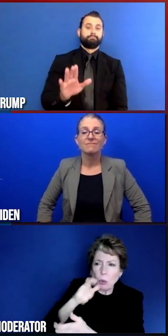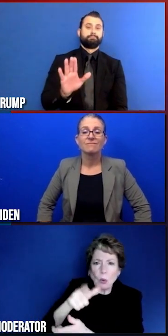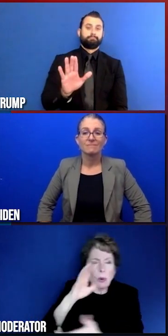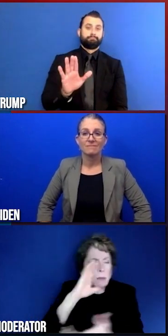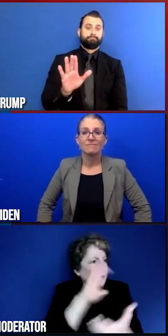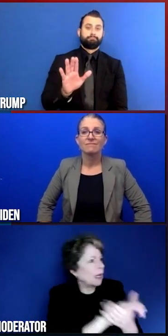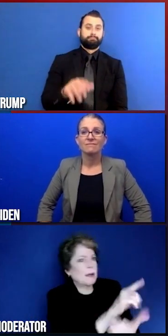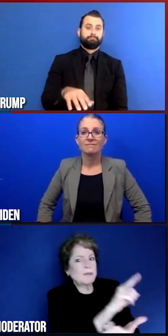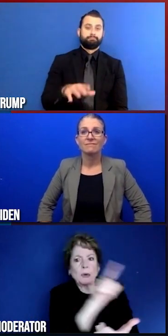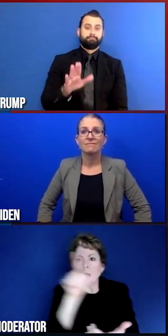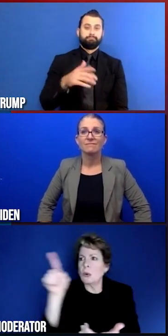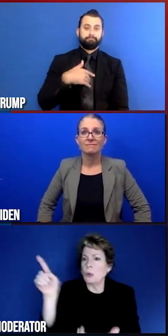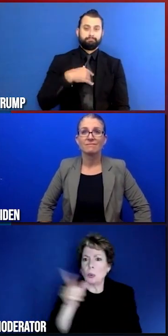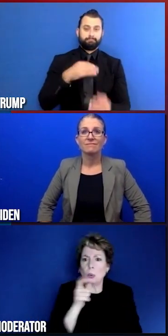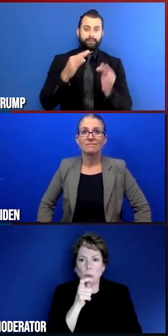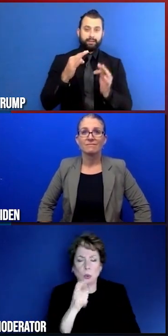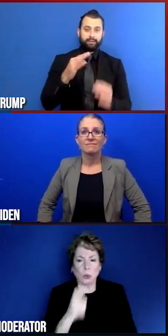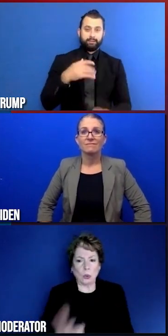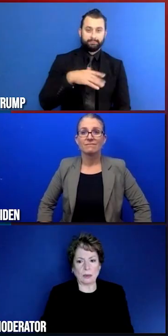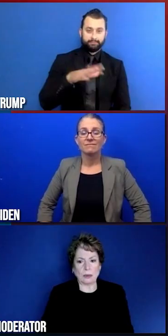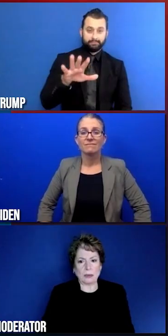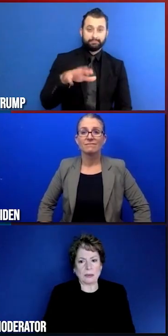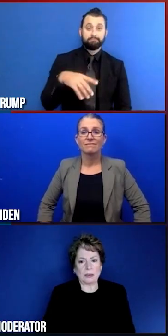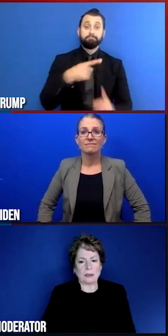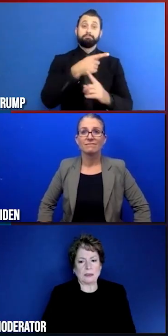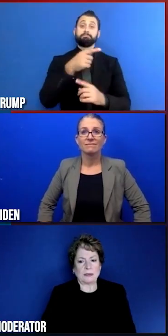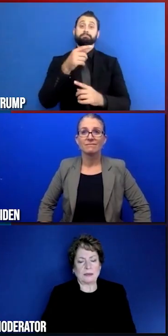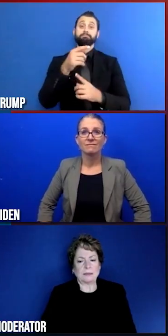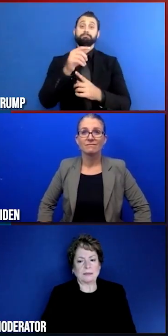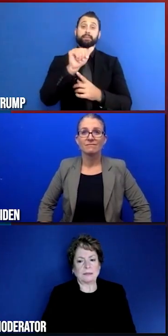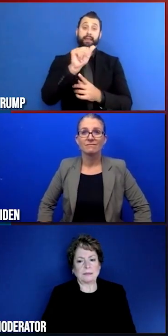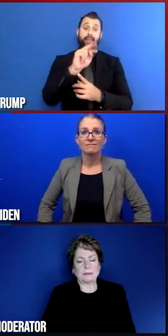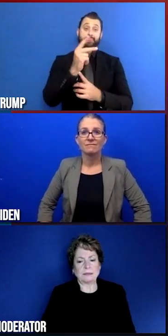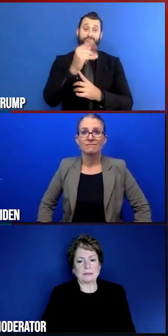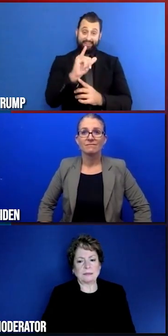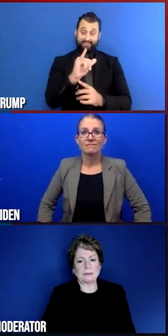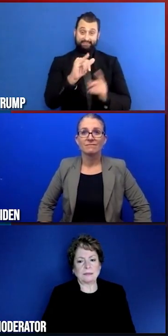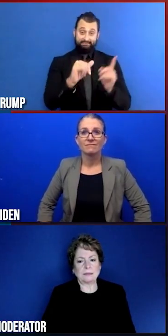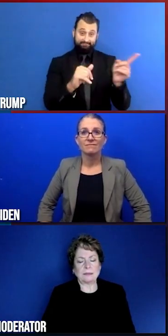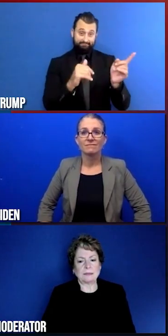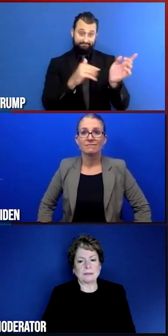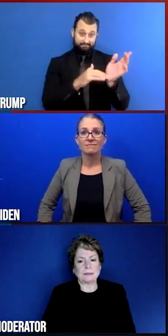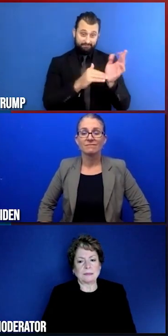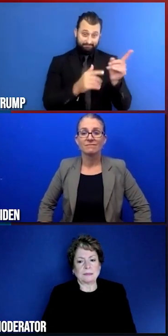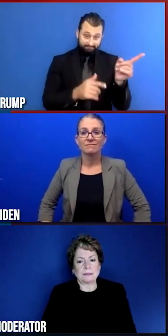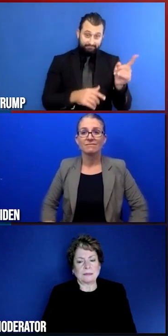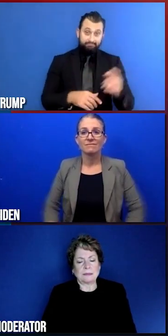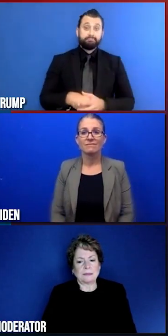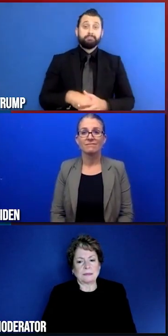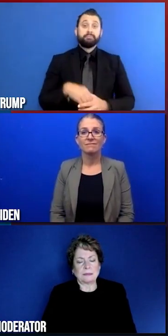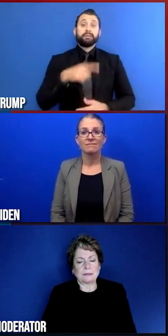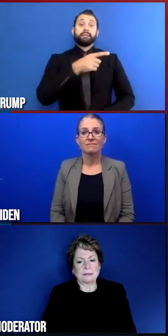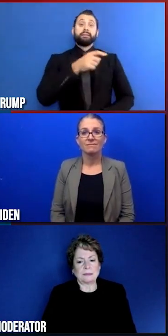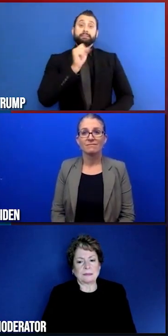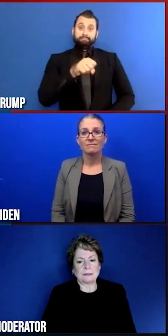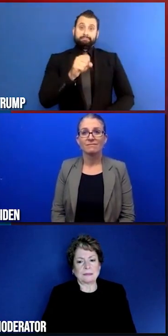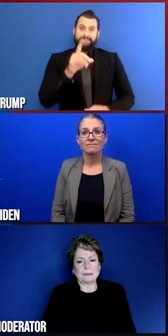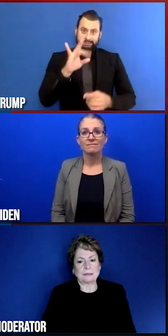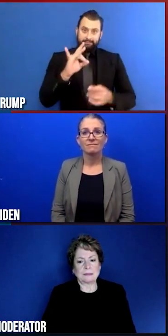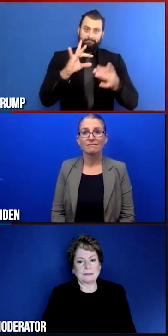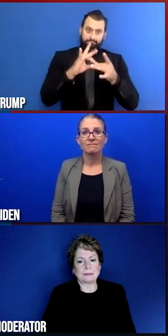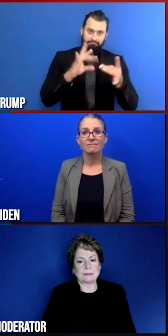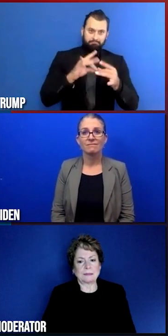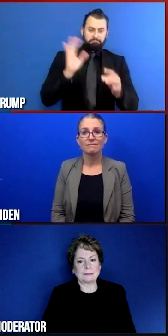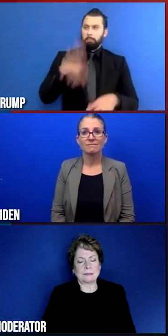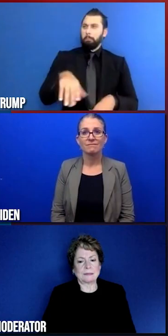But he did say, don't wear masks. He did say, as you know, this is not going to